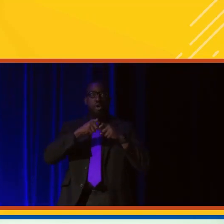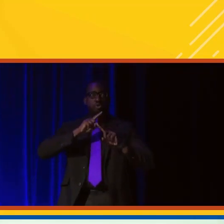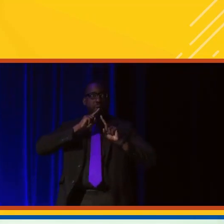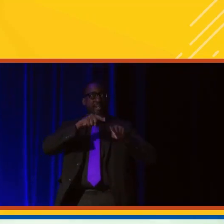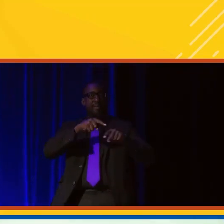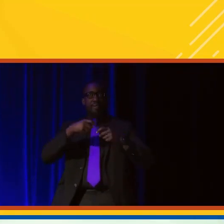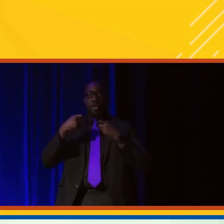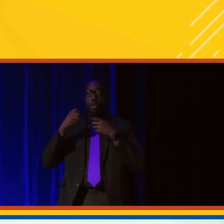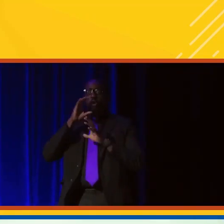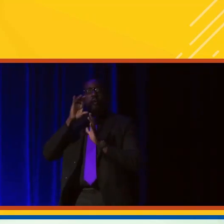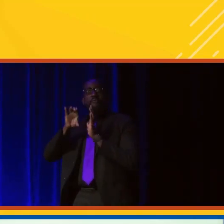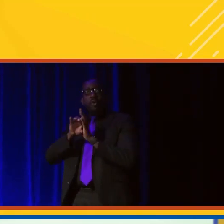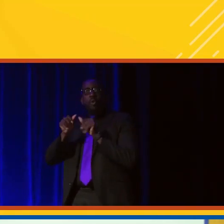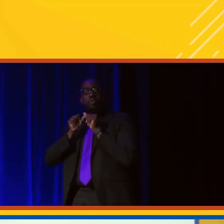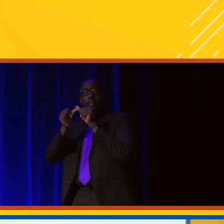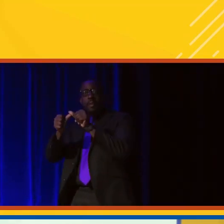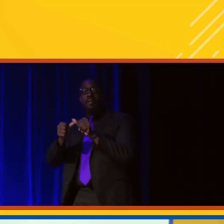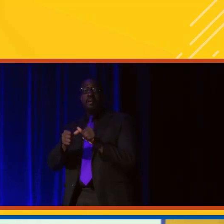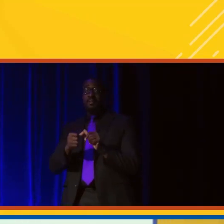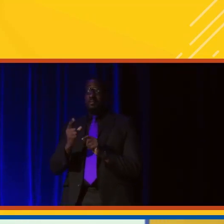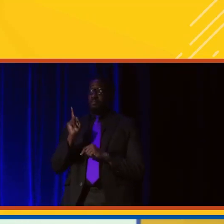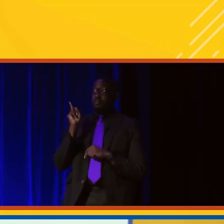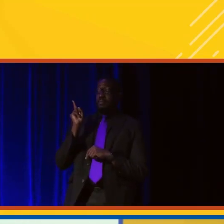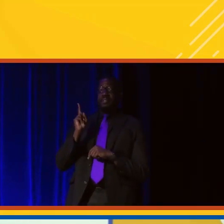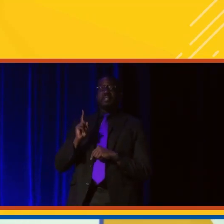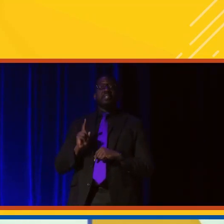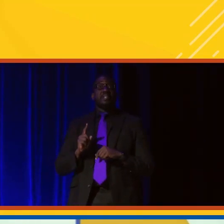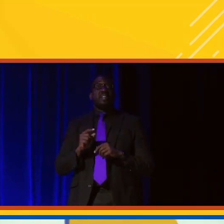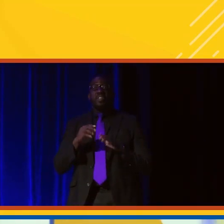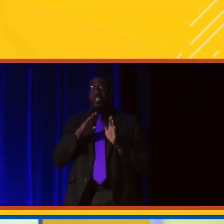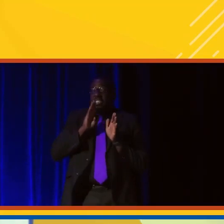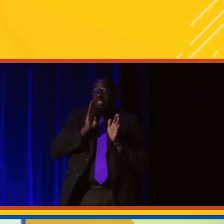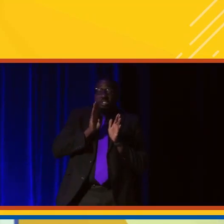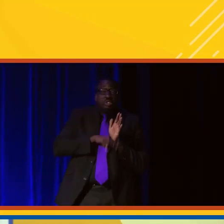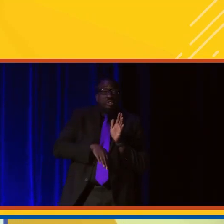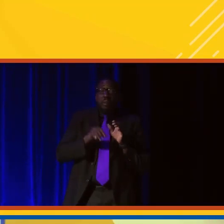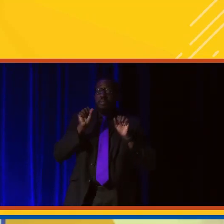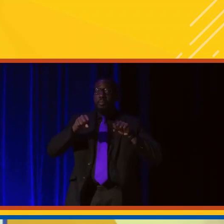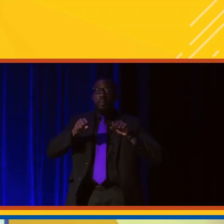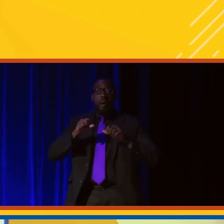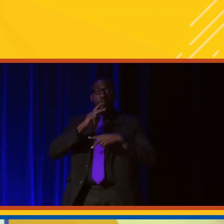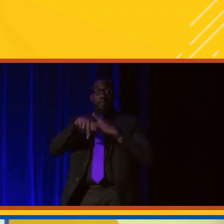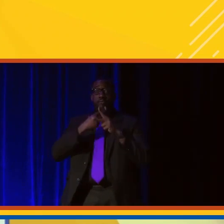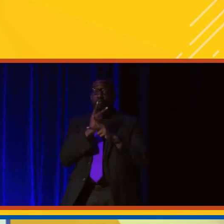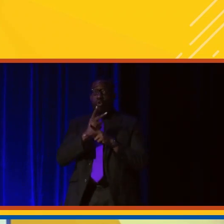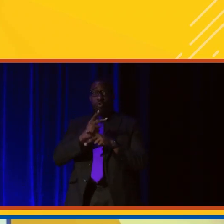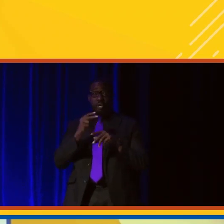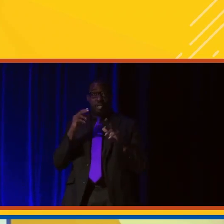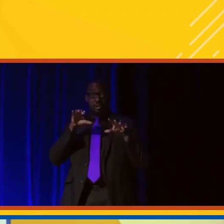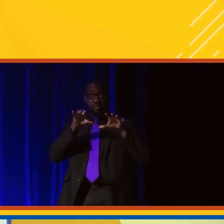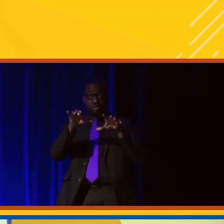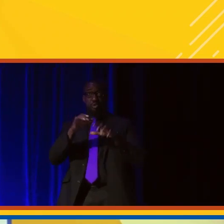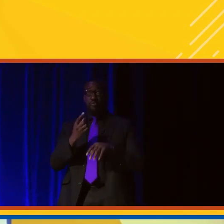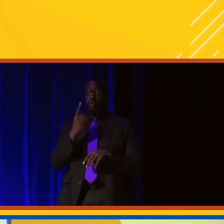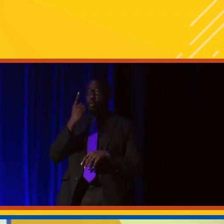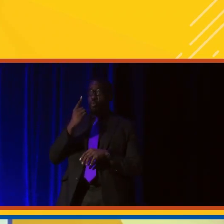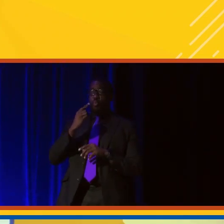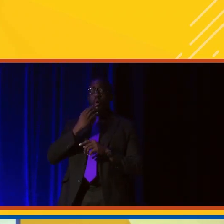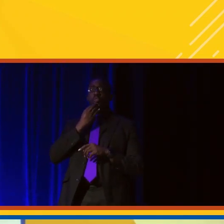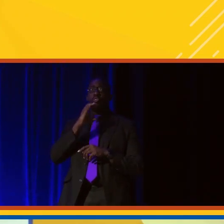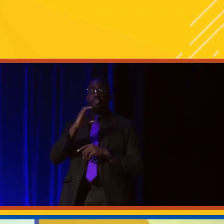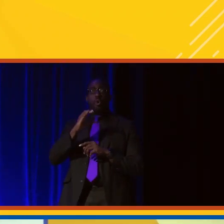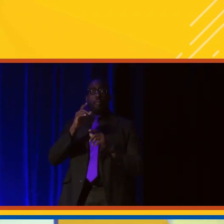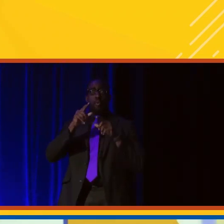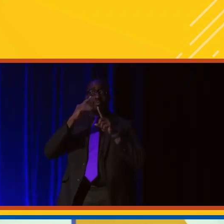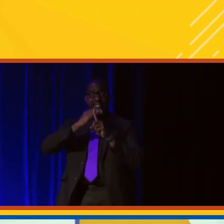or photostability in this, the cheapest possible version of this calculation that I can do for one thermodynamic state